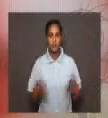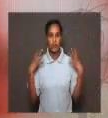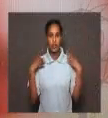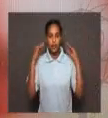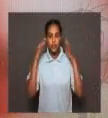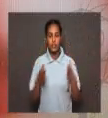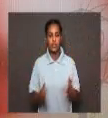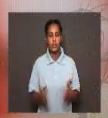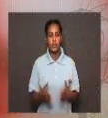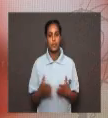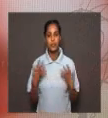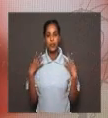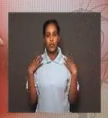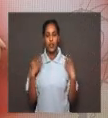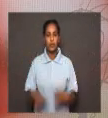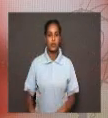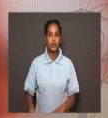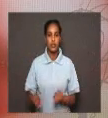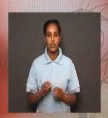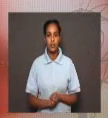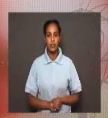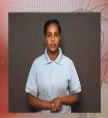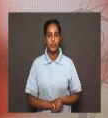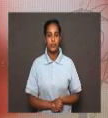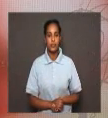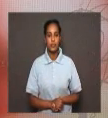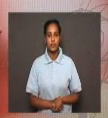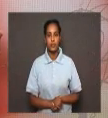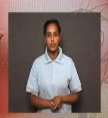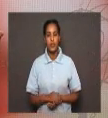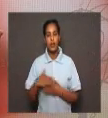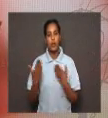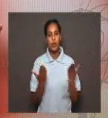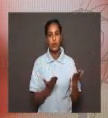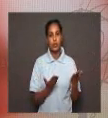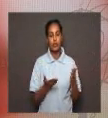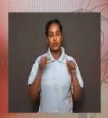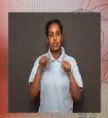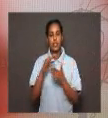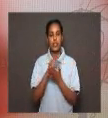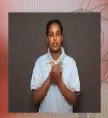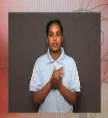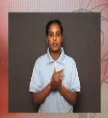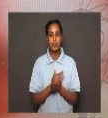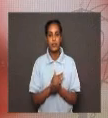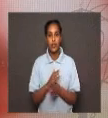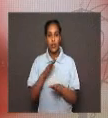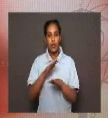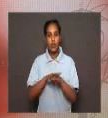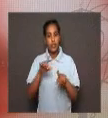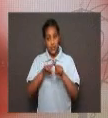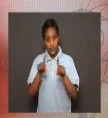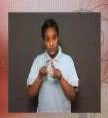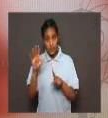Hello, teacher. Hello, students. Welcome to today's lesson on